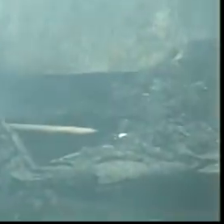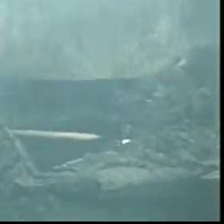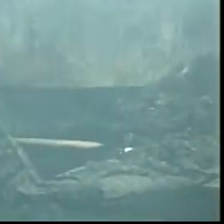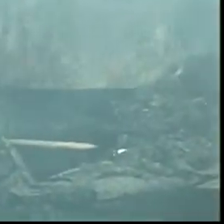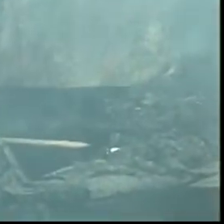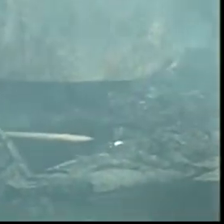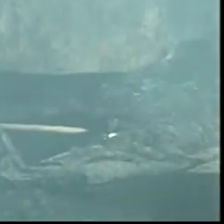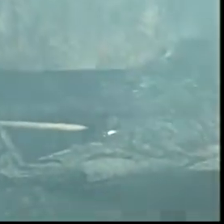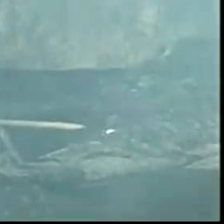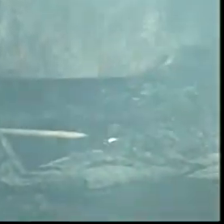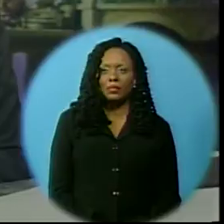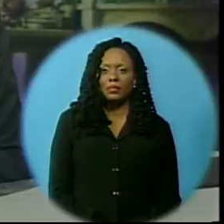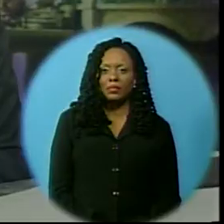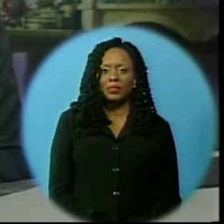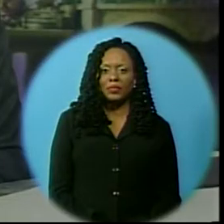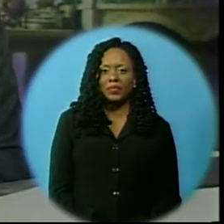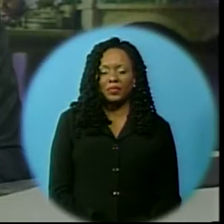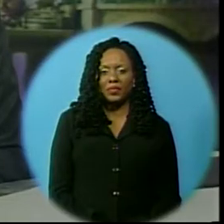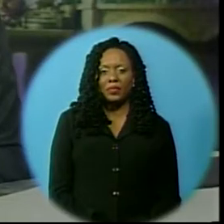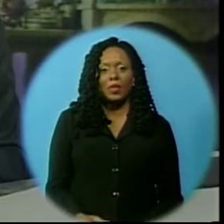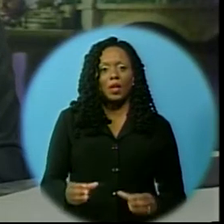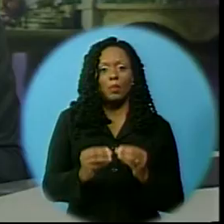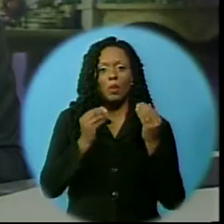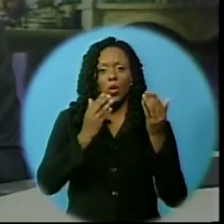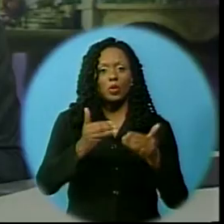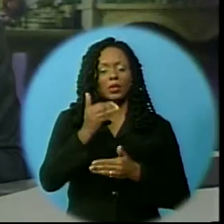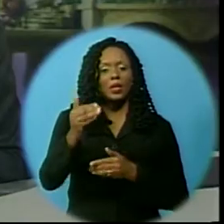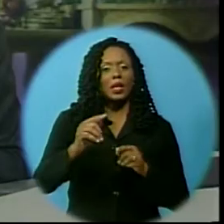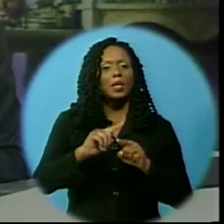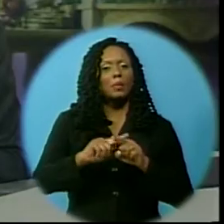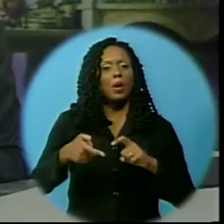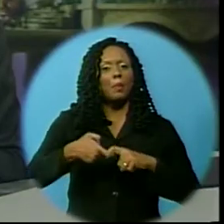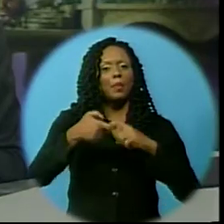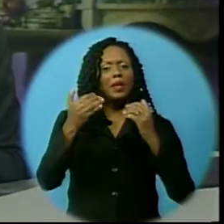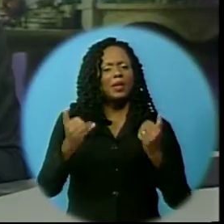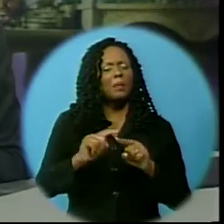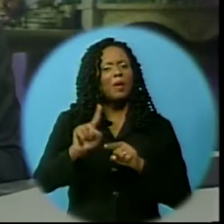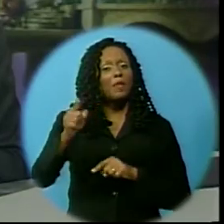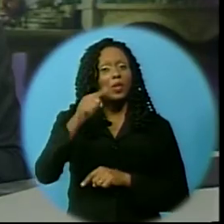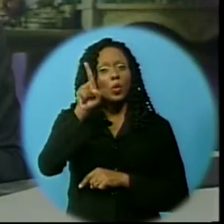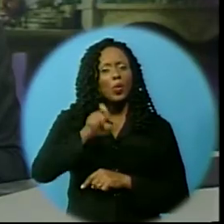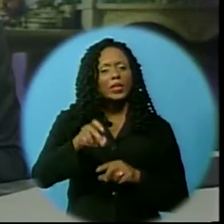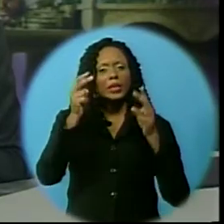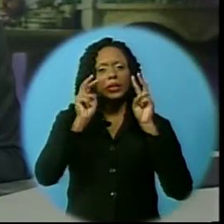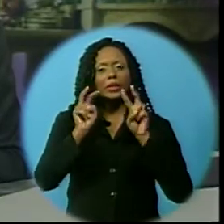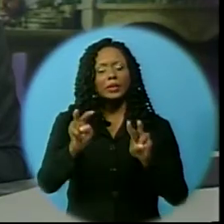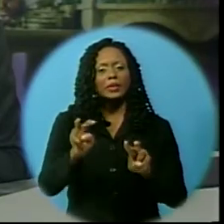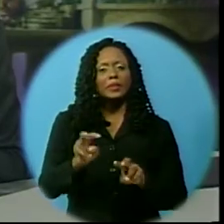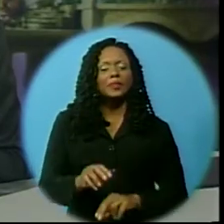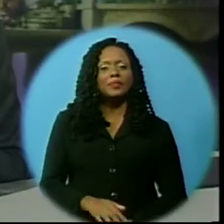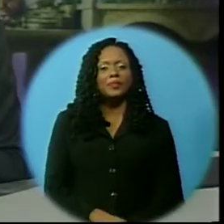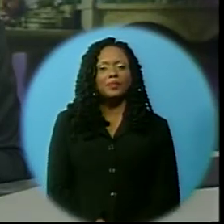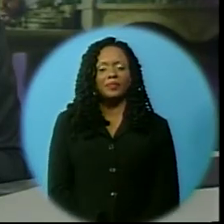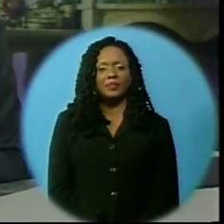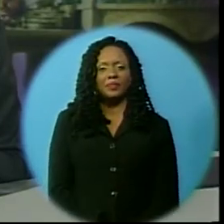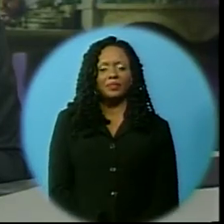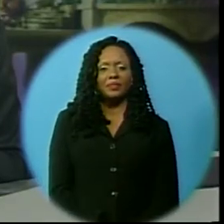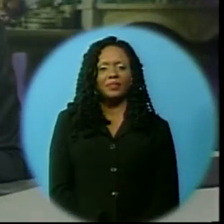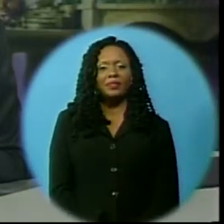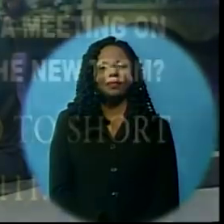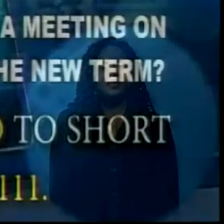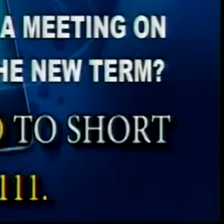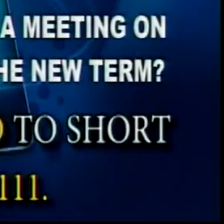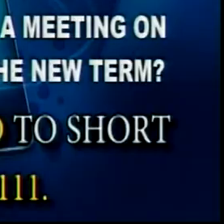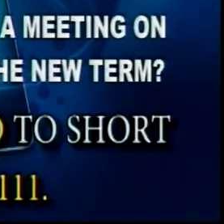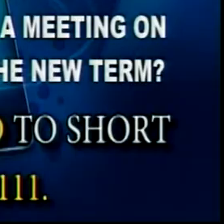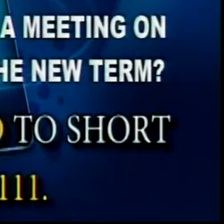responded to the blaze. And we'll have more news right after the break. But first, we want to get your take on this question.